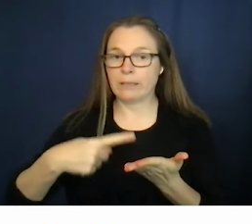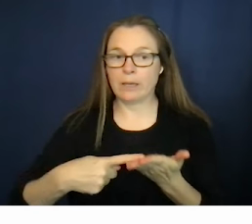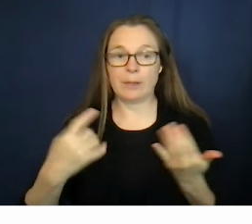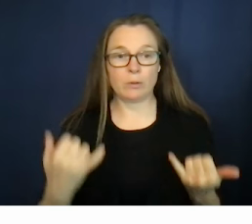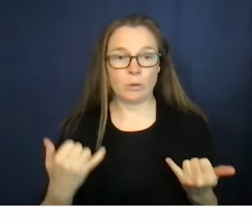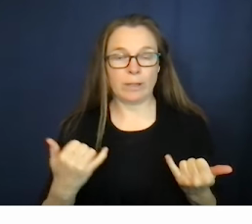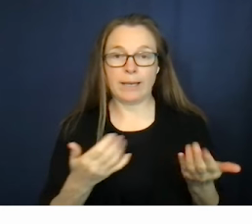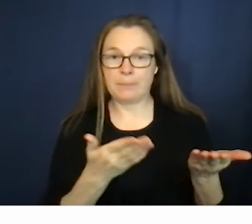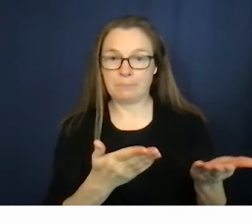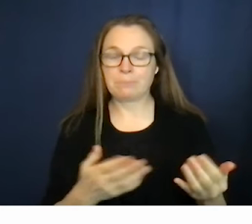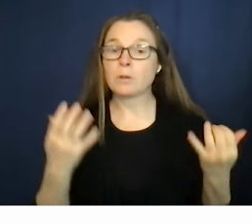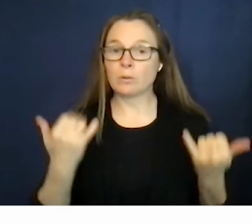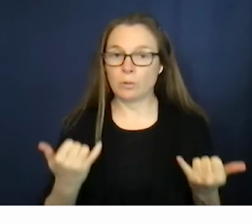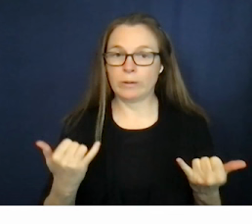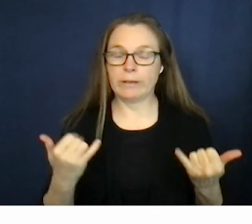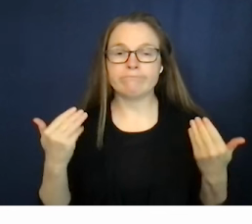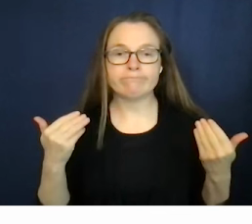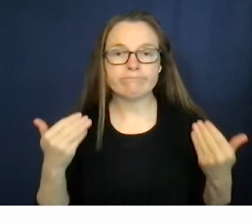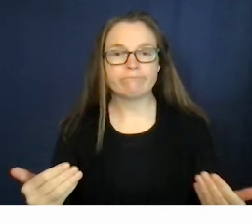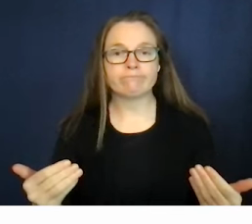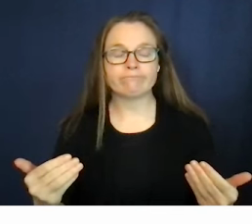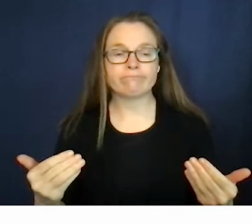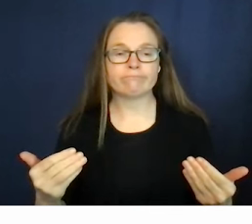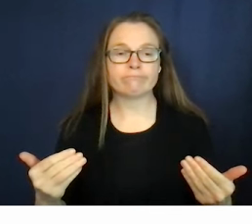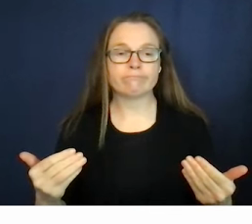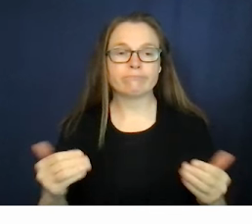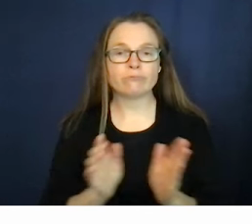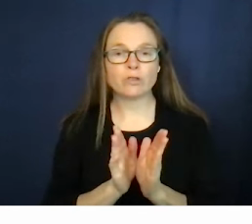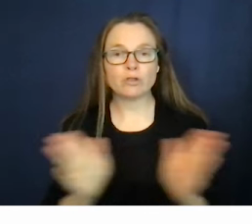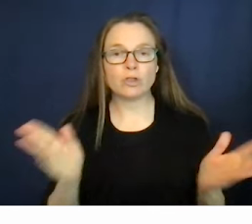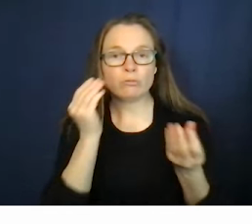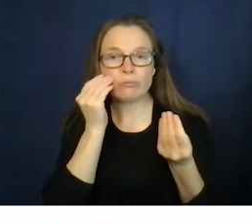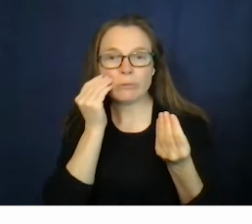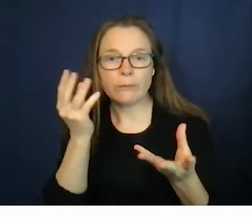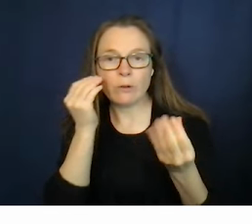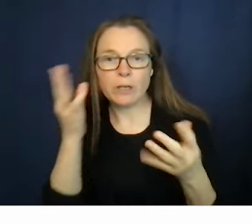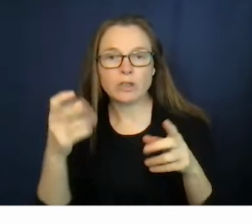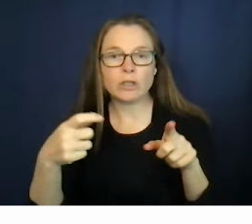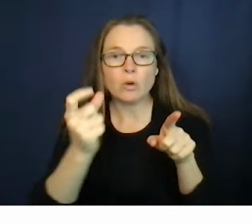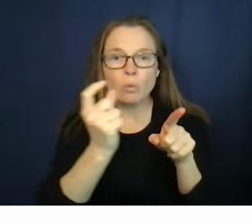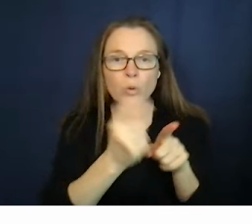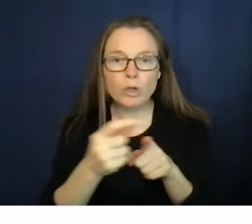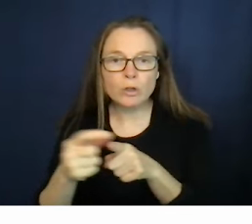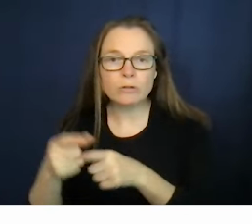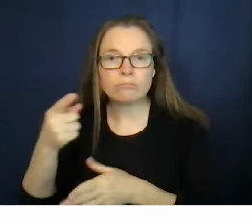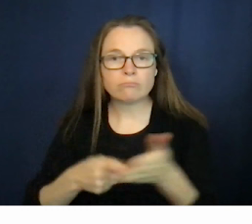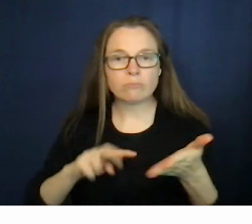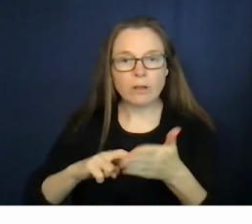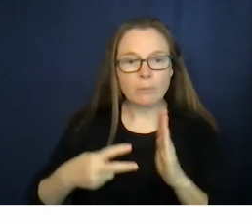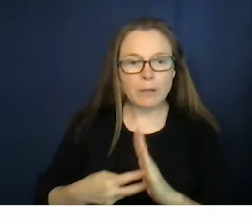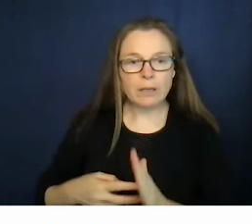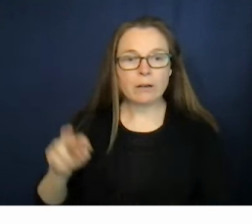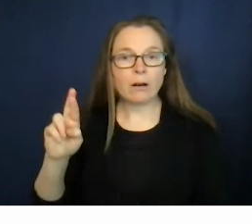today. Today, we will go ahead and give you an overview of our key presentation terms. We will discuss the